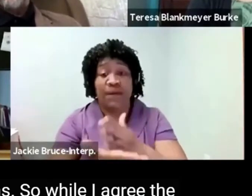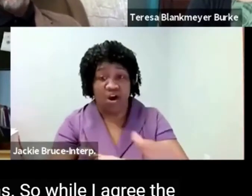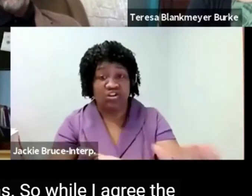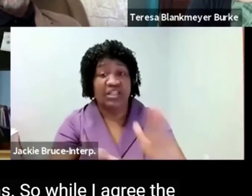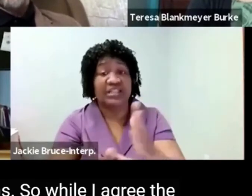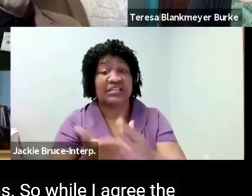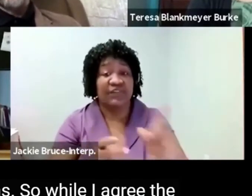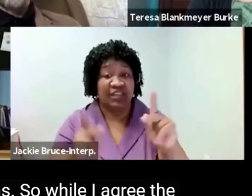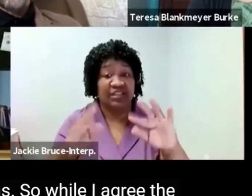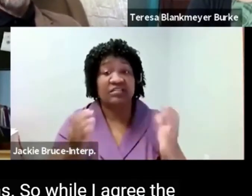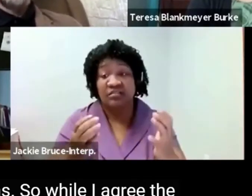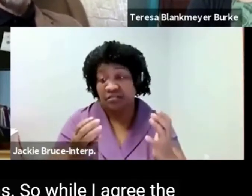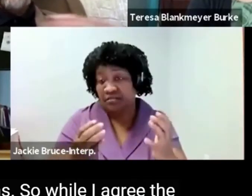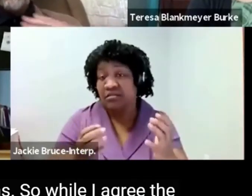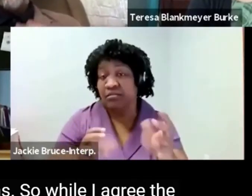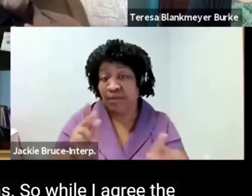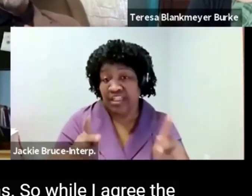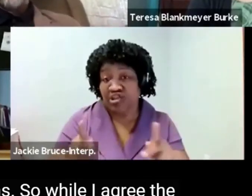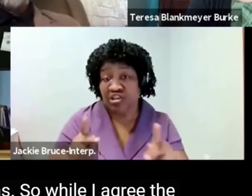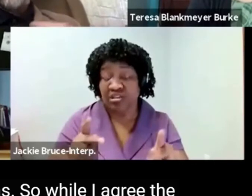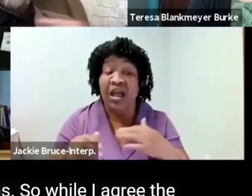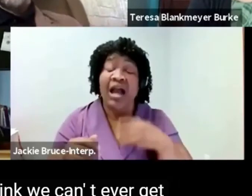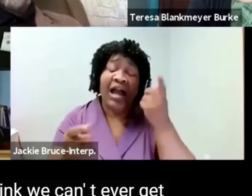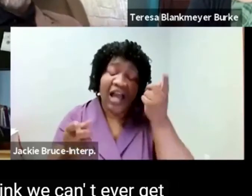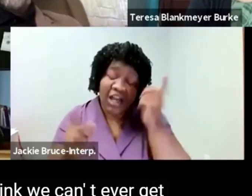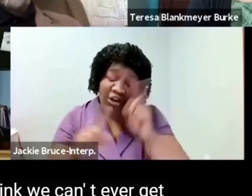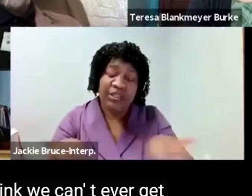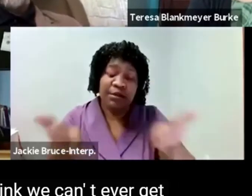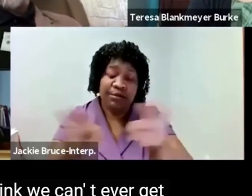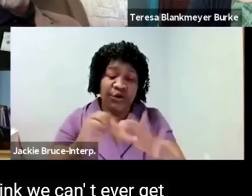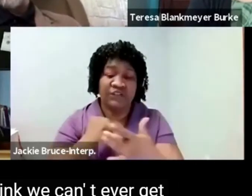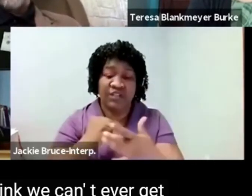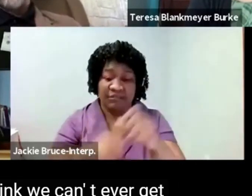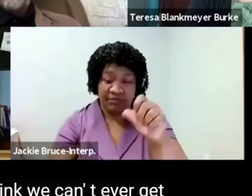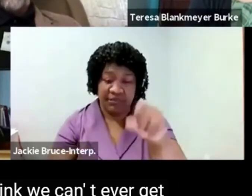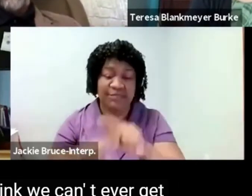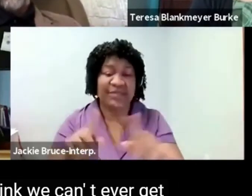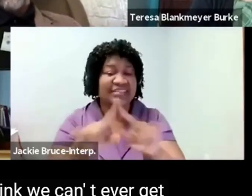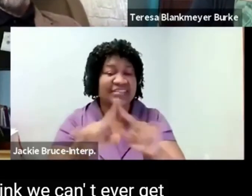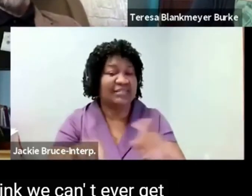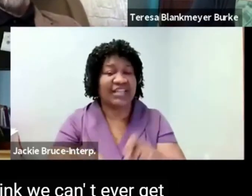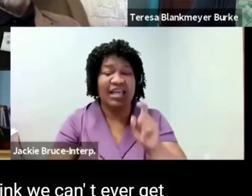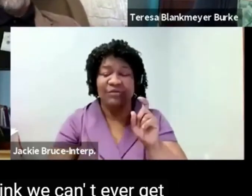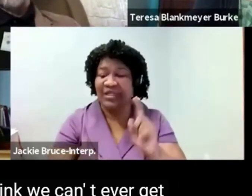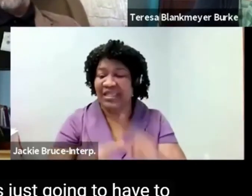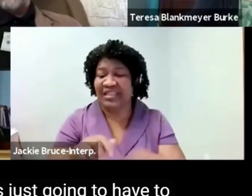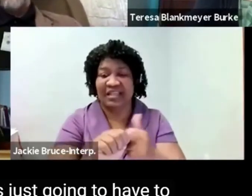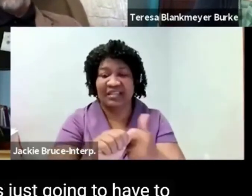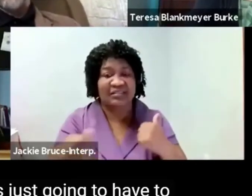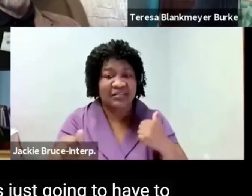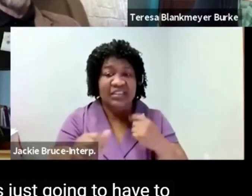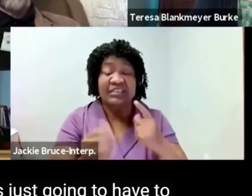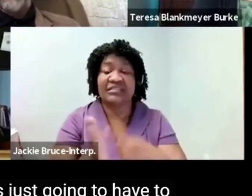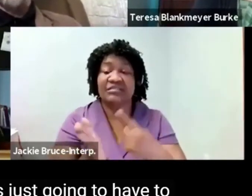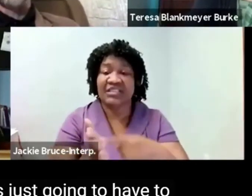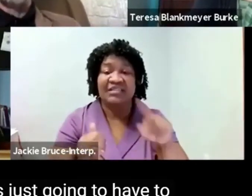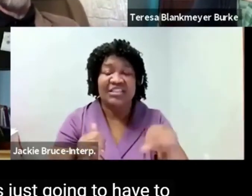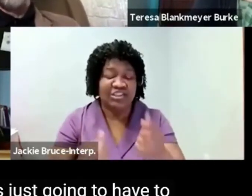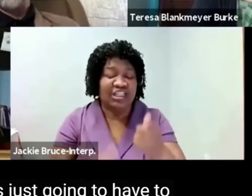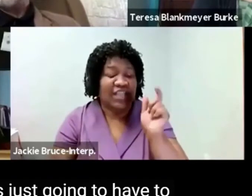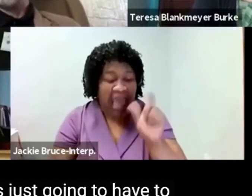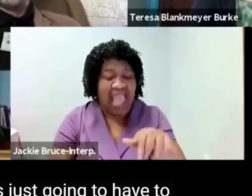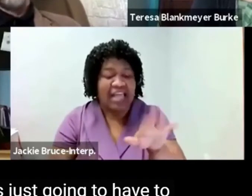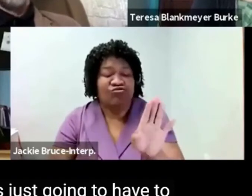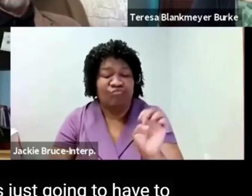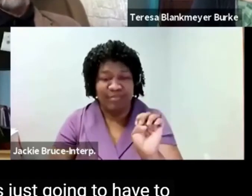of these populations. And so while I agree the importance of technology, I think we can't ever get away from the fact that sometimes it's just going to have to